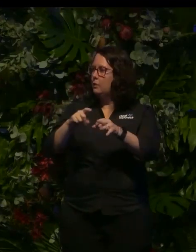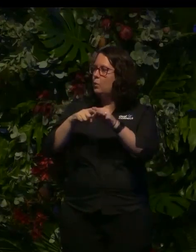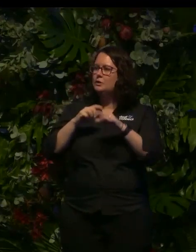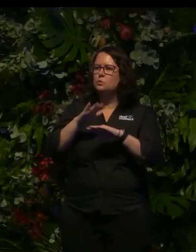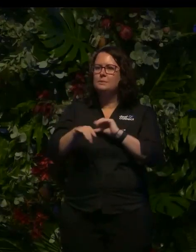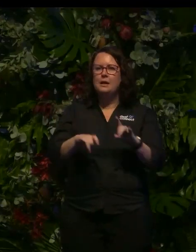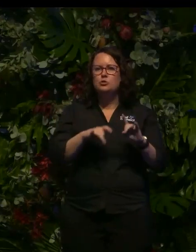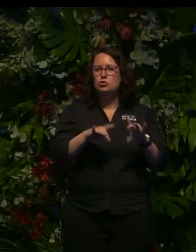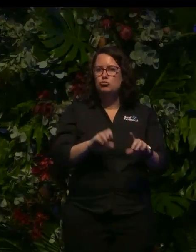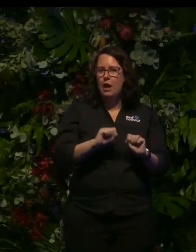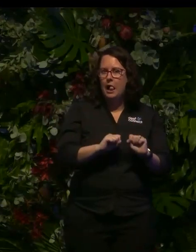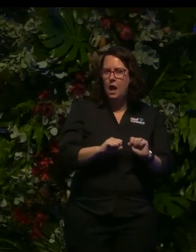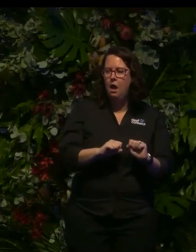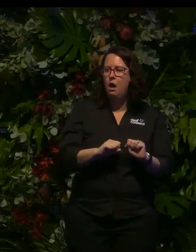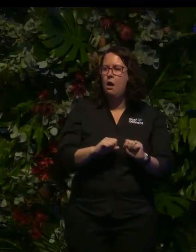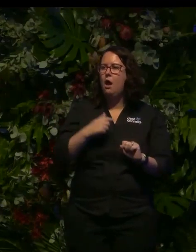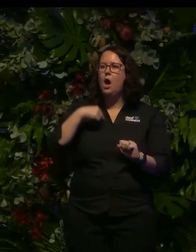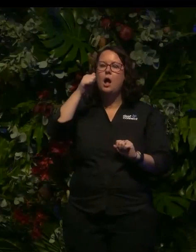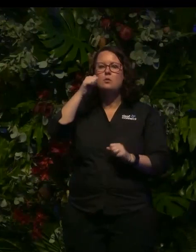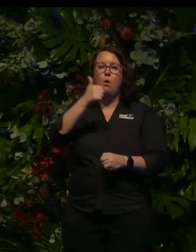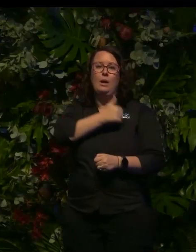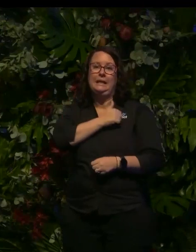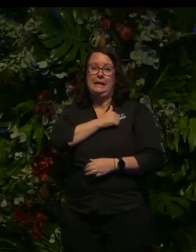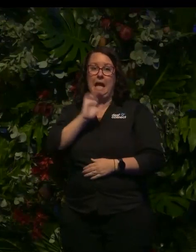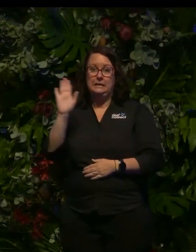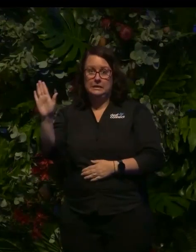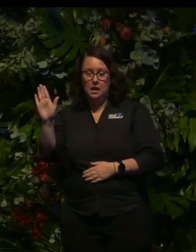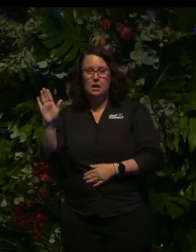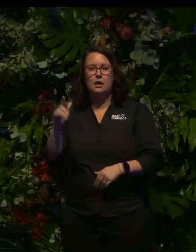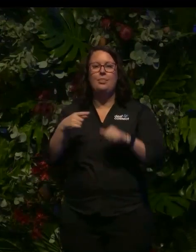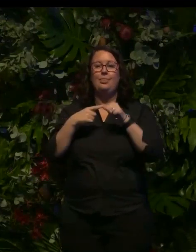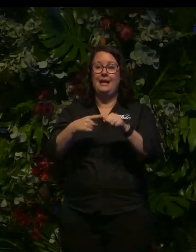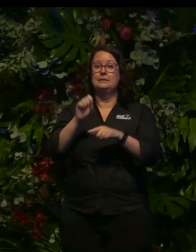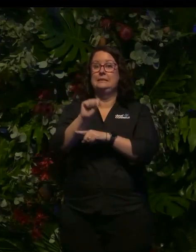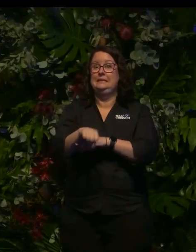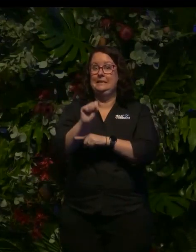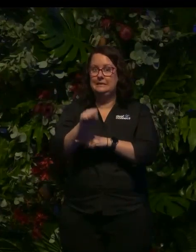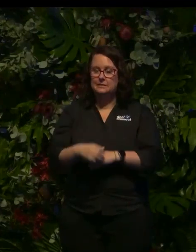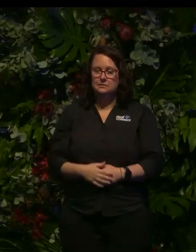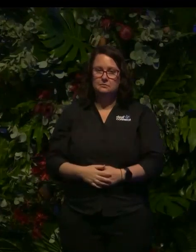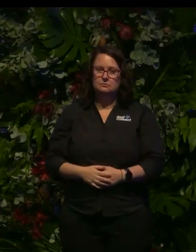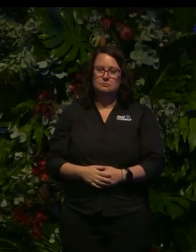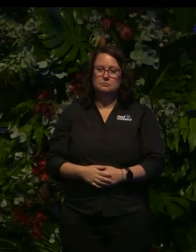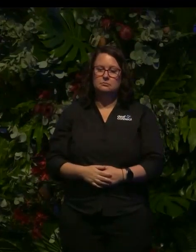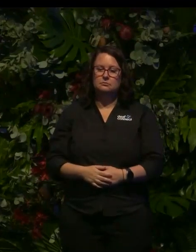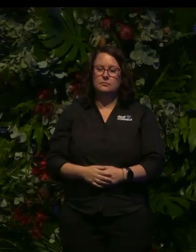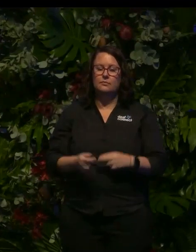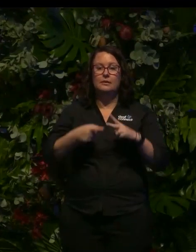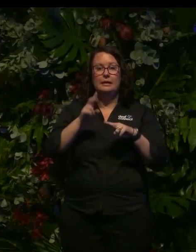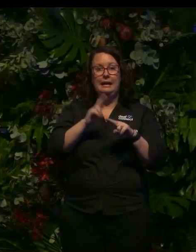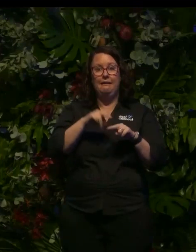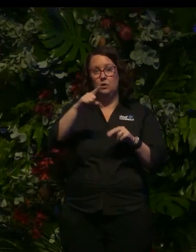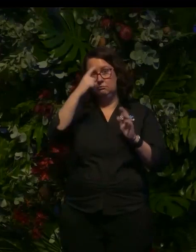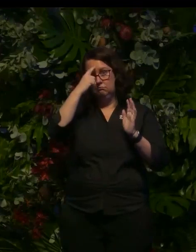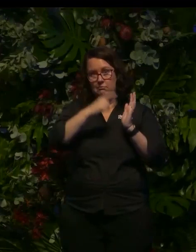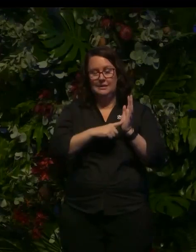question. I know in Canada, for instance, the answer would be yes. Like if you are recognized as